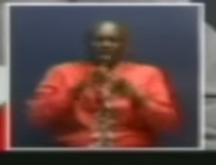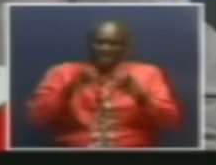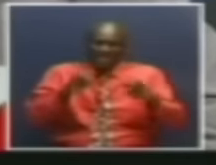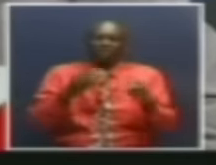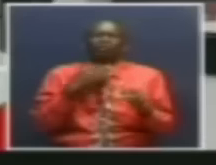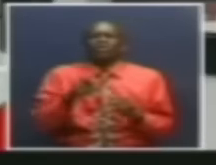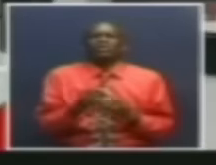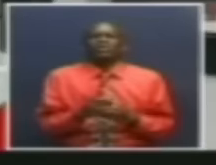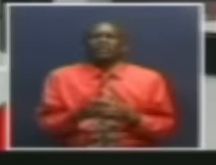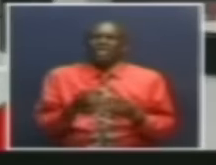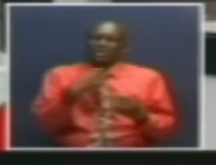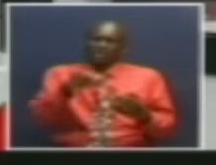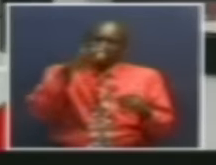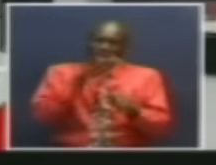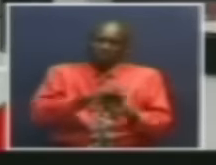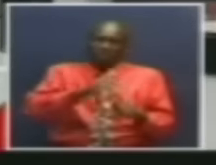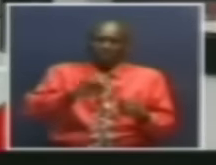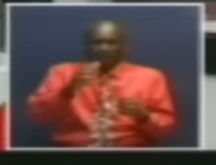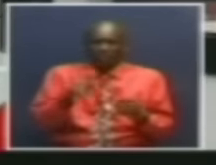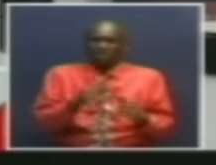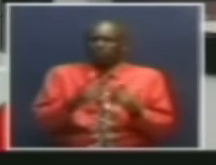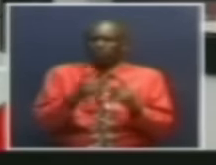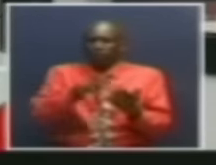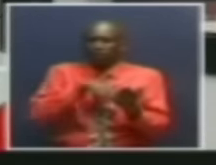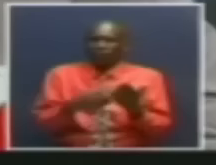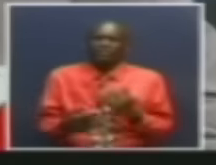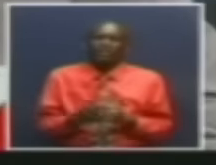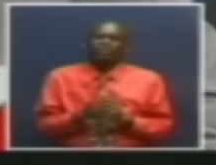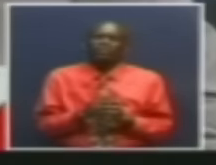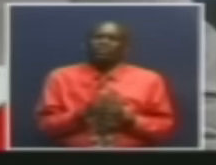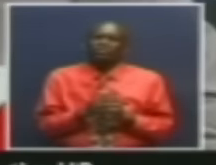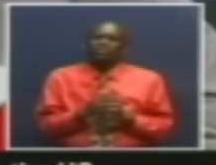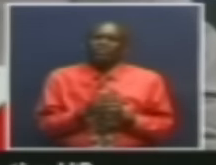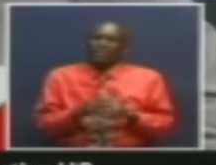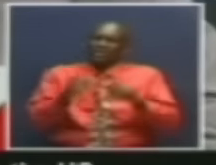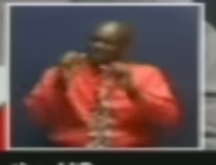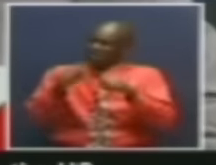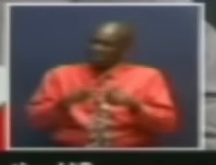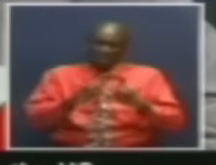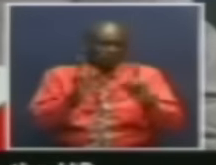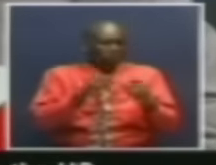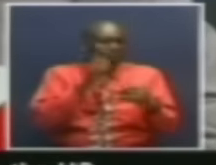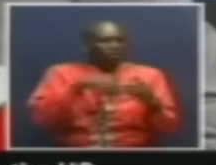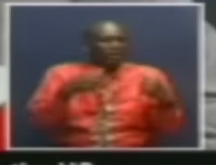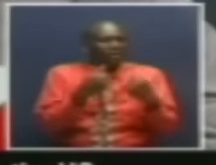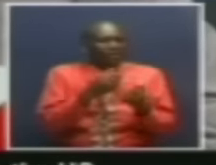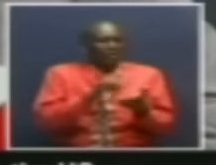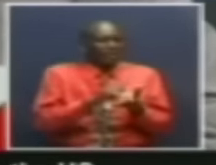what they have done. That says a lot then about the others who didn't make it through. Yes and no. What is happening is